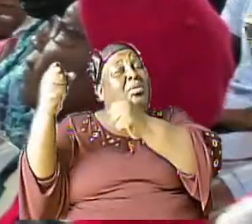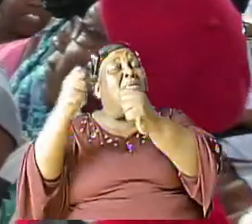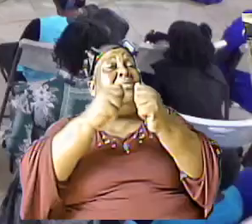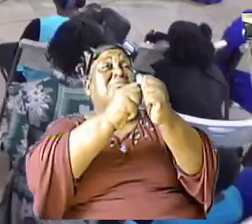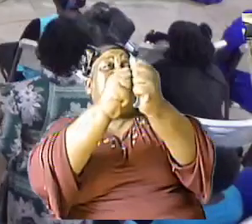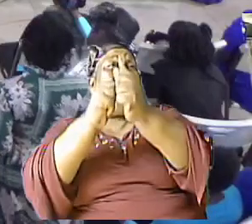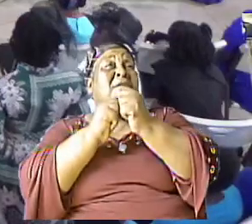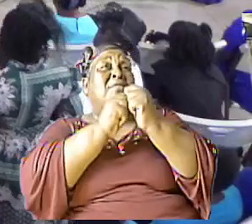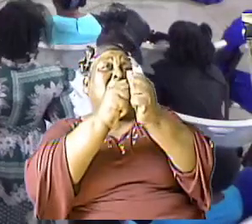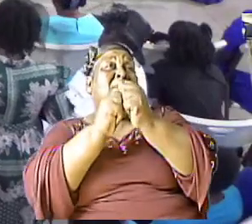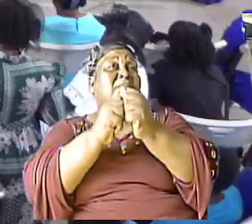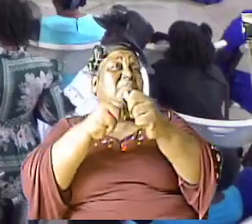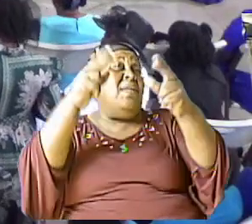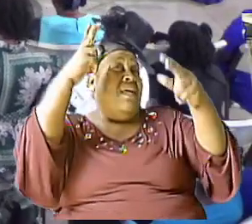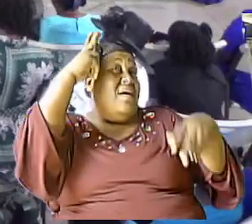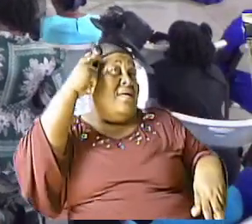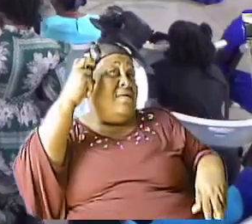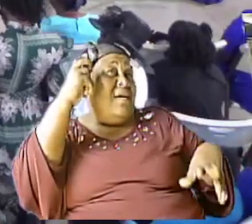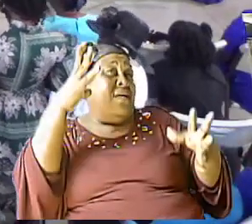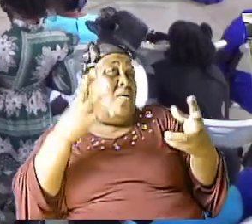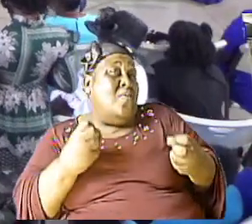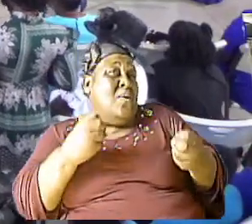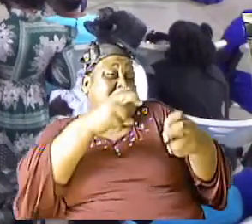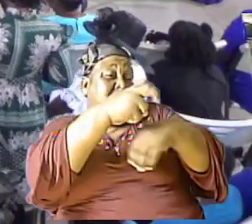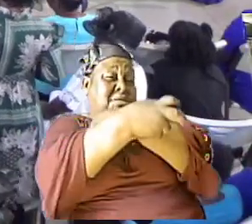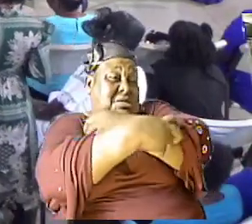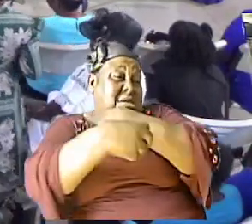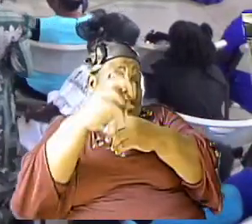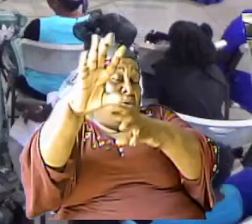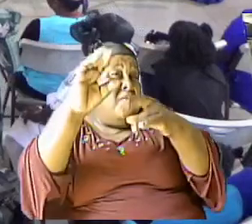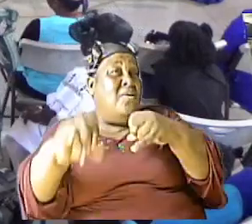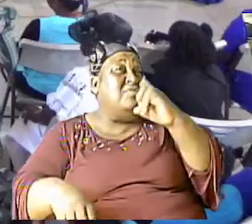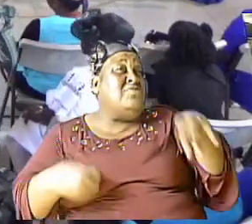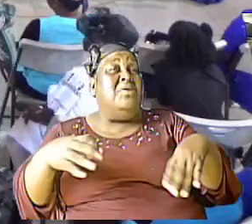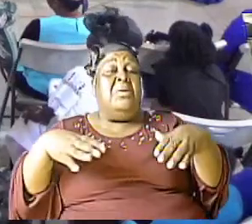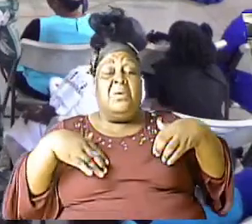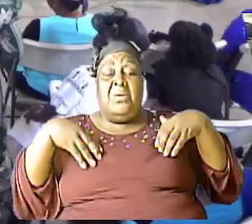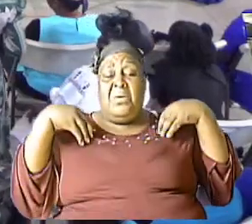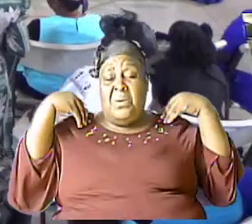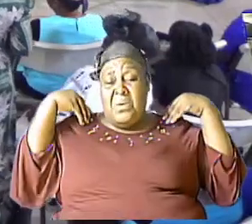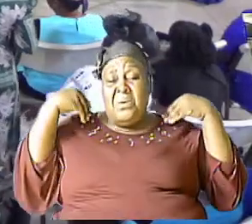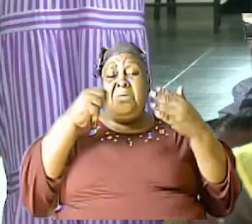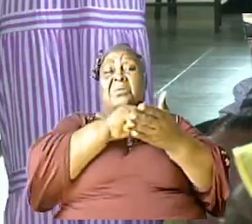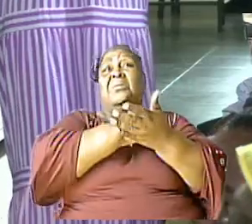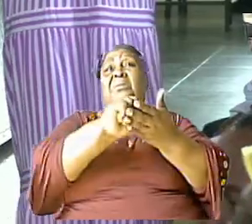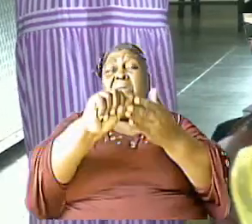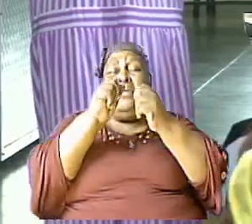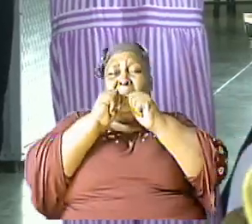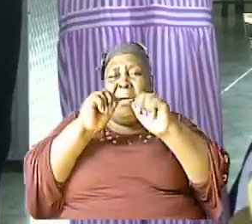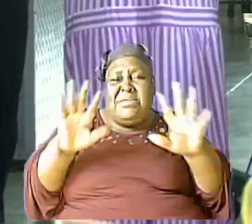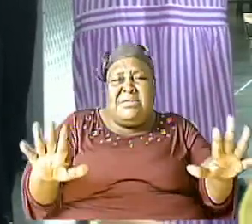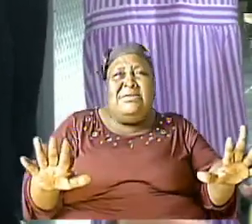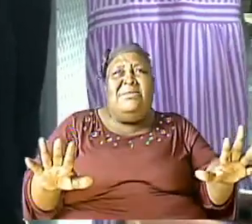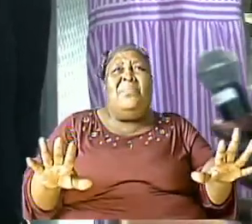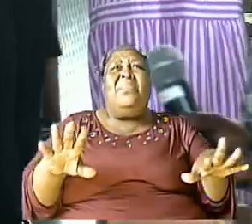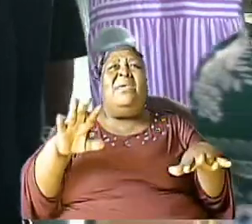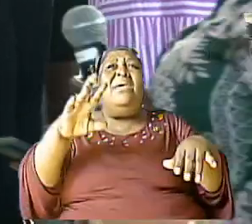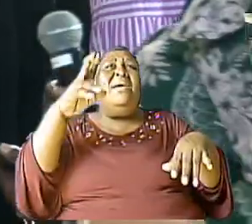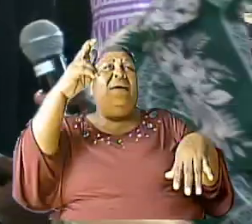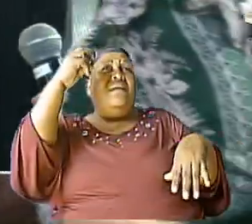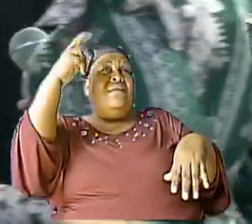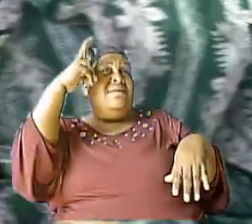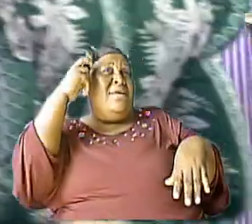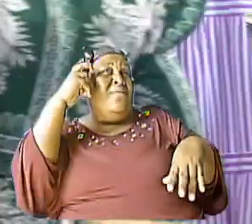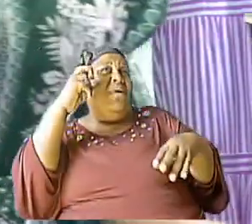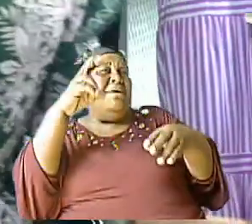together. The devil wants to steal your joy, your youth, your sanity, your blessings. He wants to steal